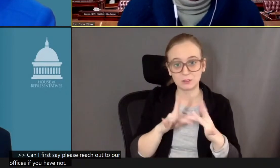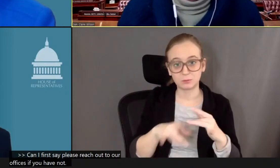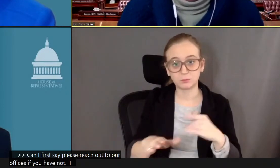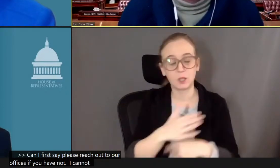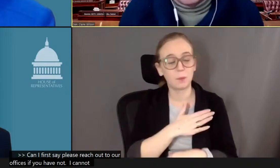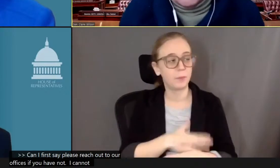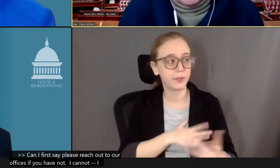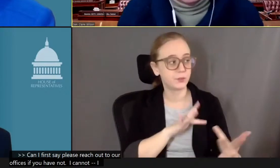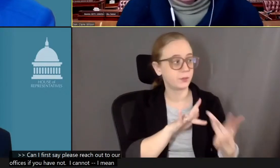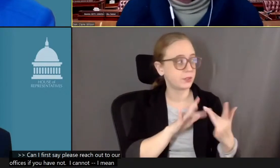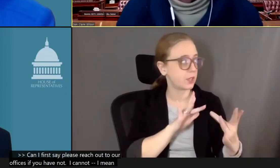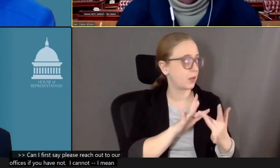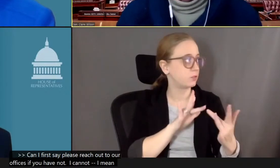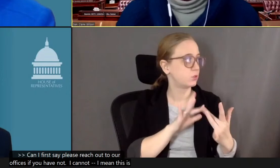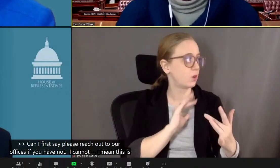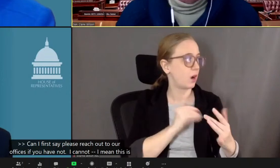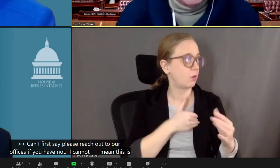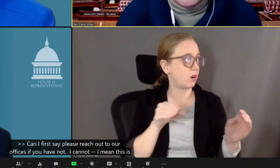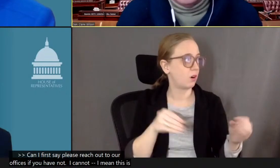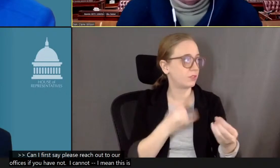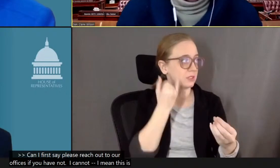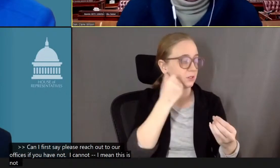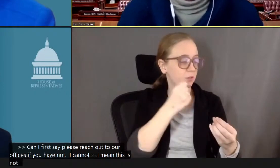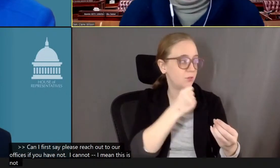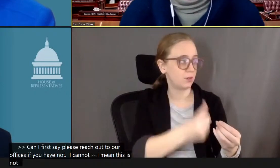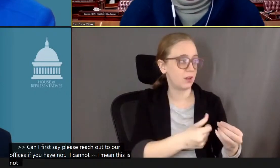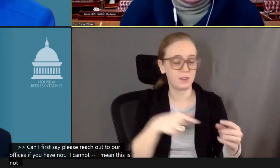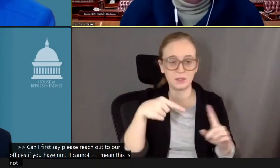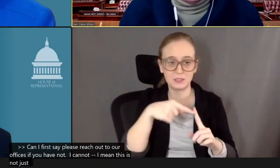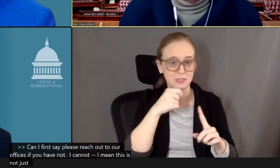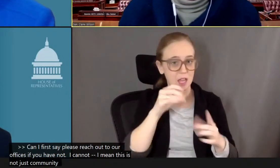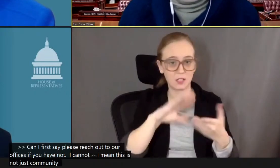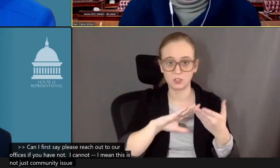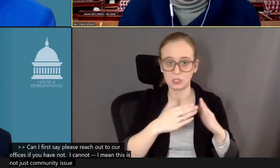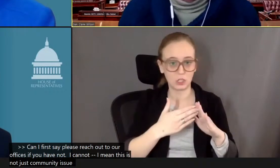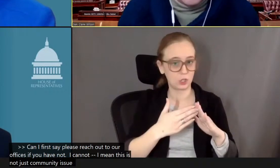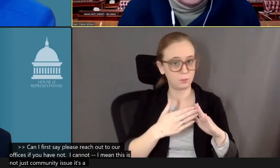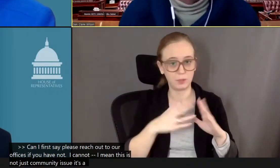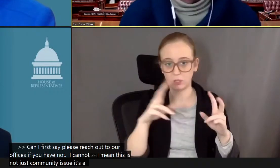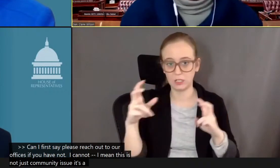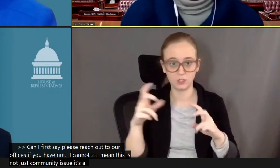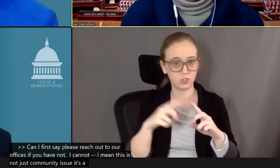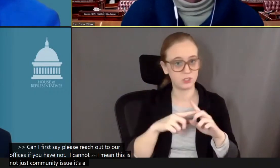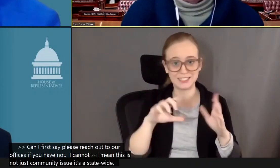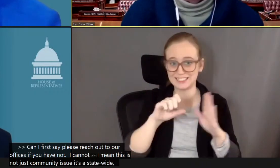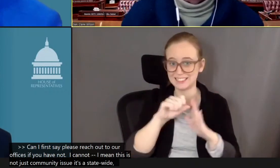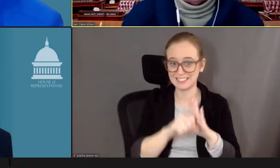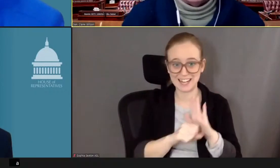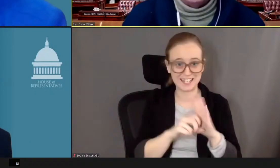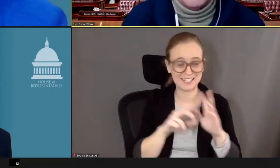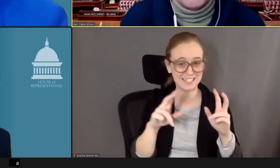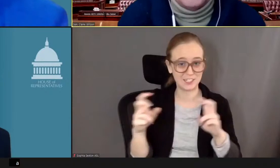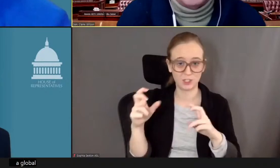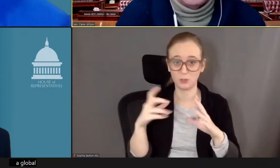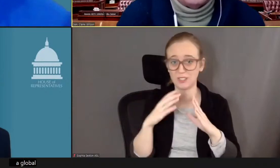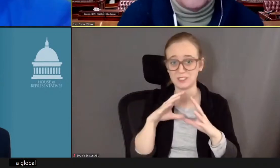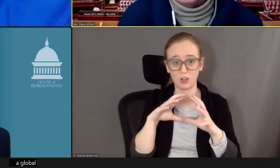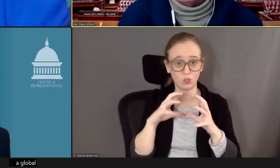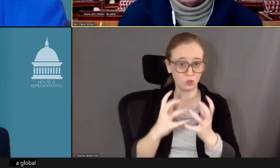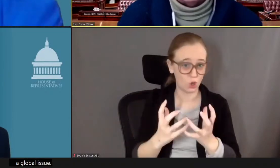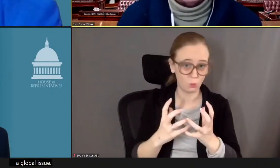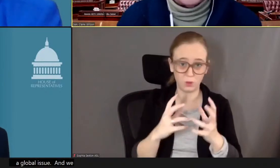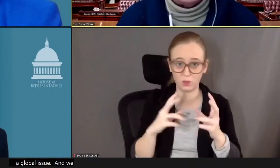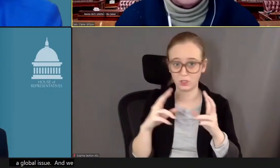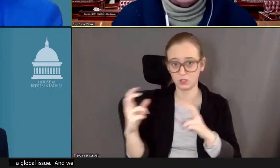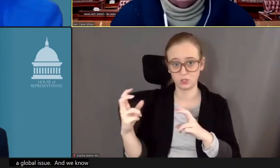This is not just a community issue, it's a statewide, it's a global issue. And we know there are